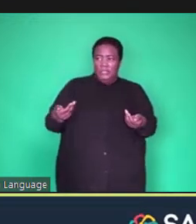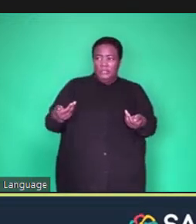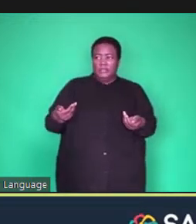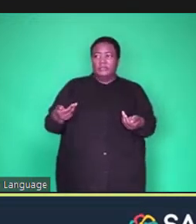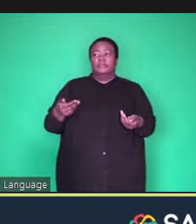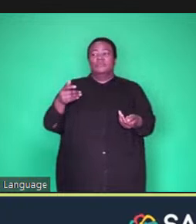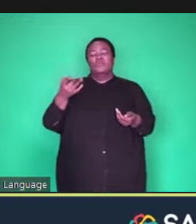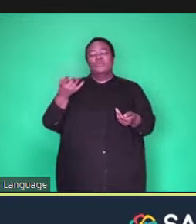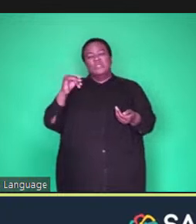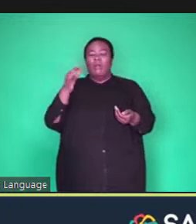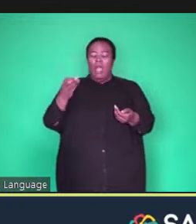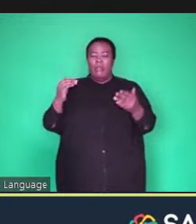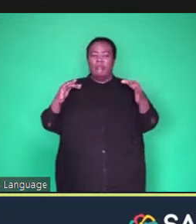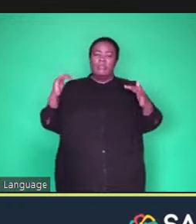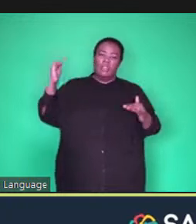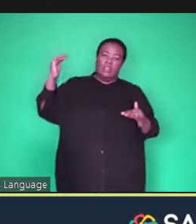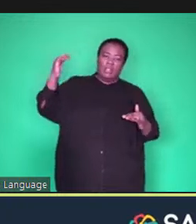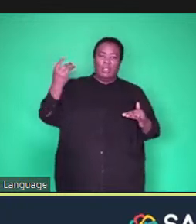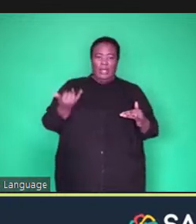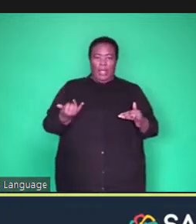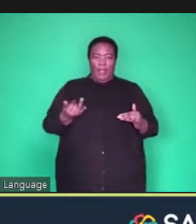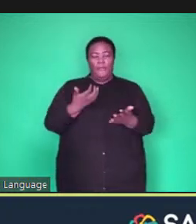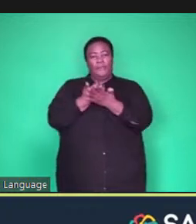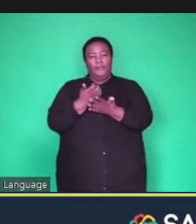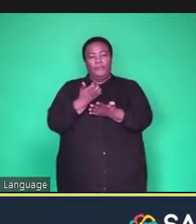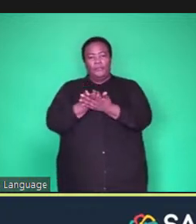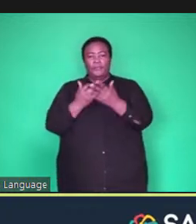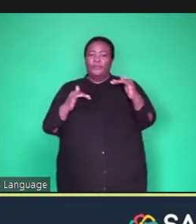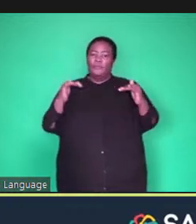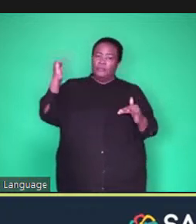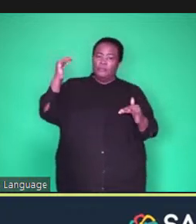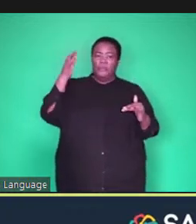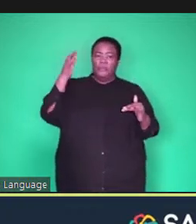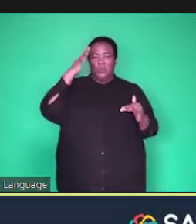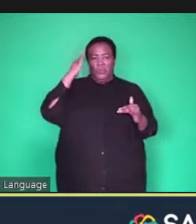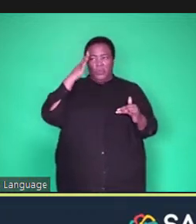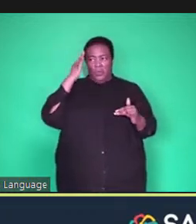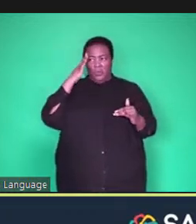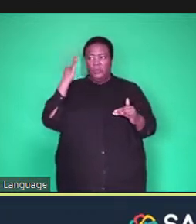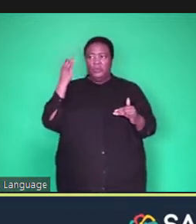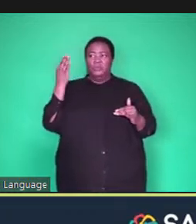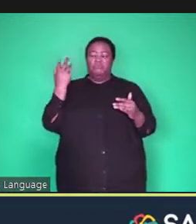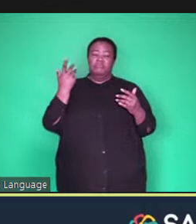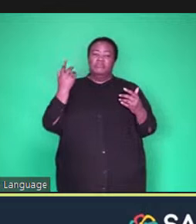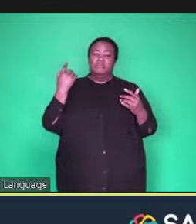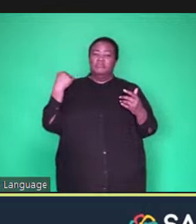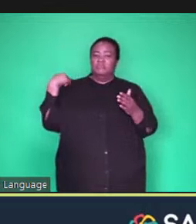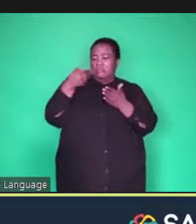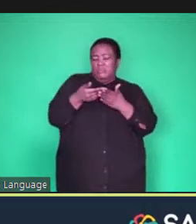inequalities. The economic inequalities are well known, the Gini efficient, how